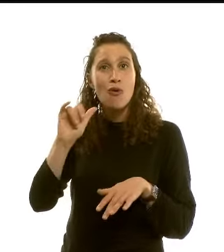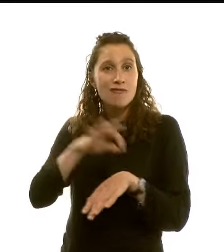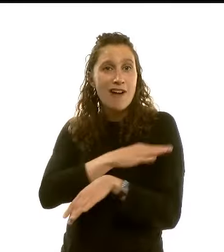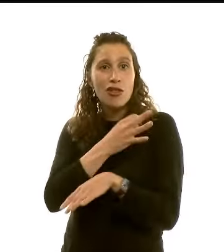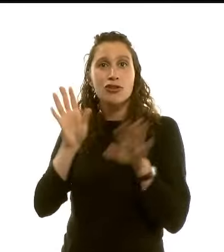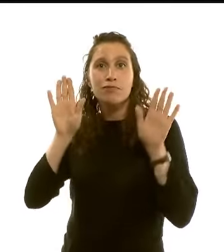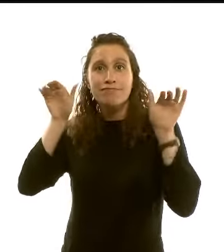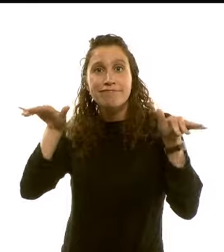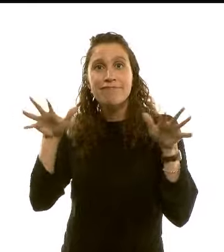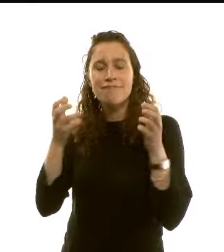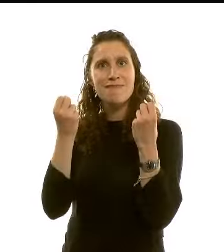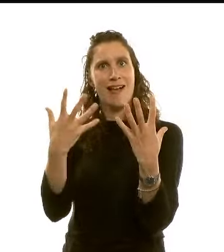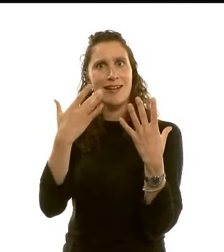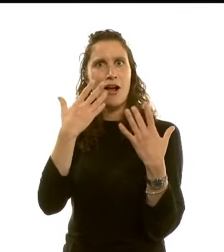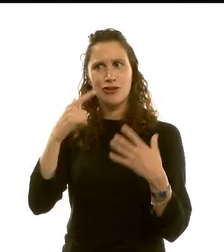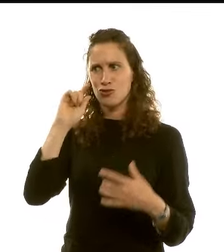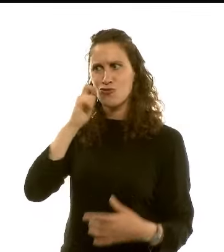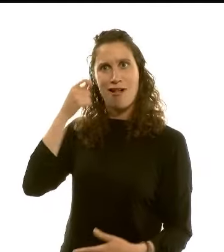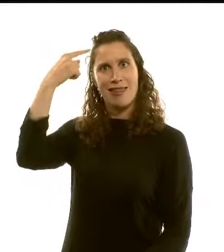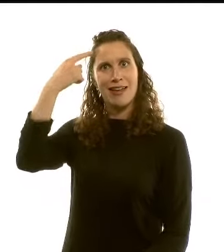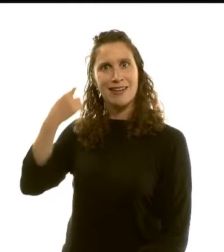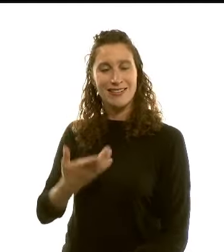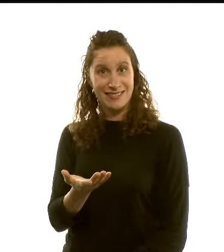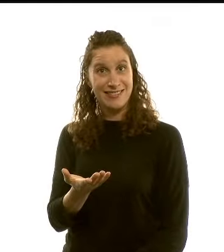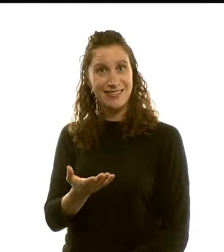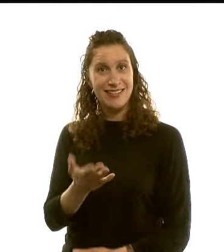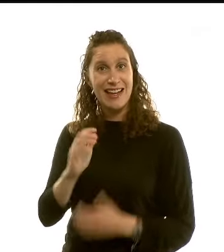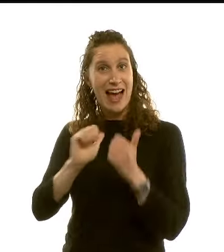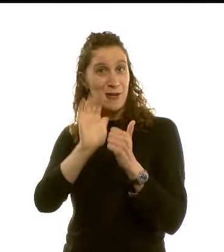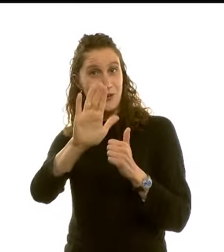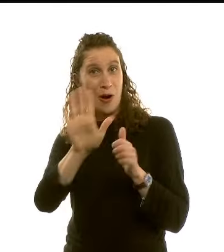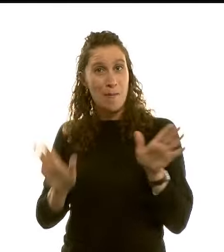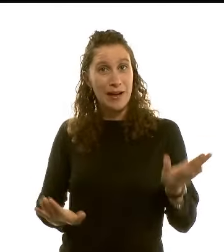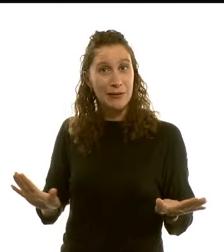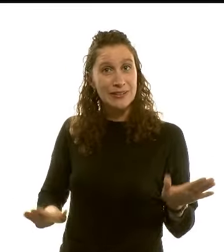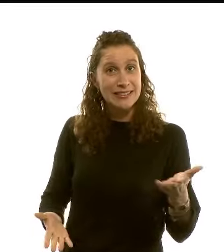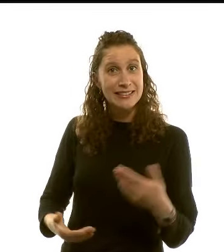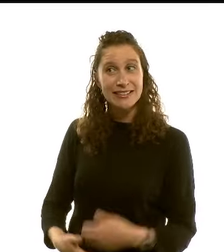colors. It's pretty cool, I think. How did your penguins turn out?